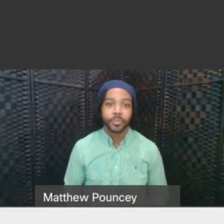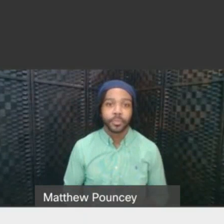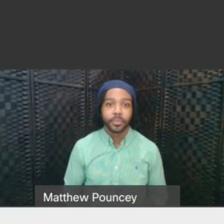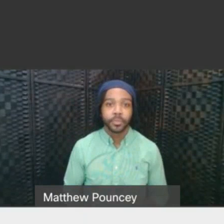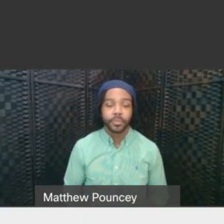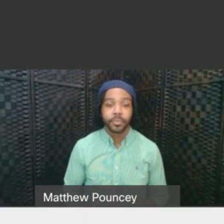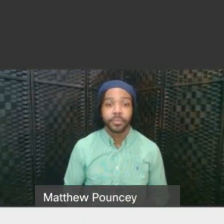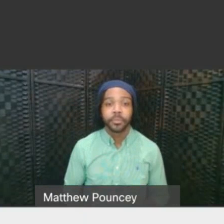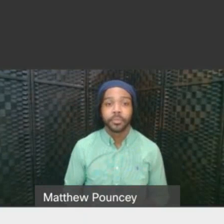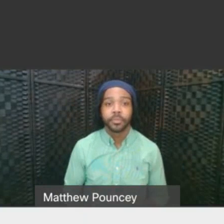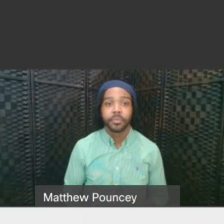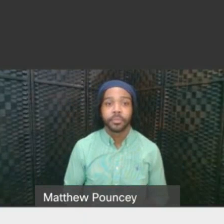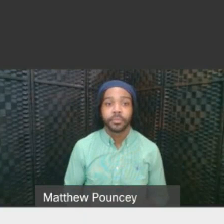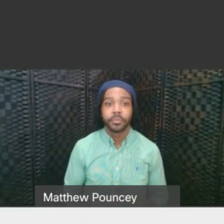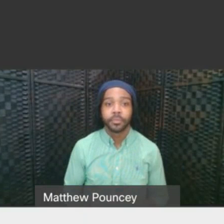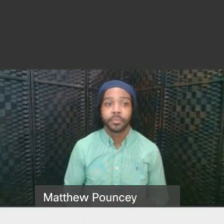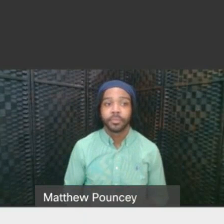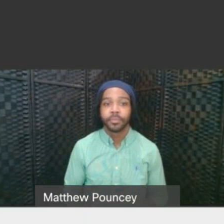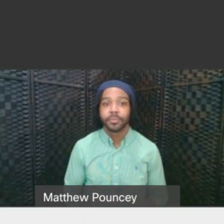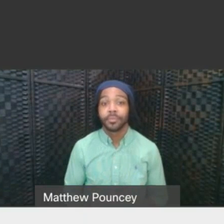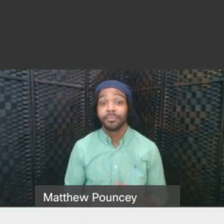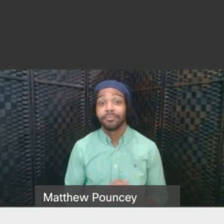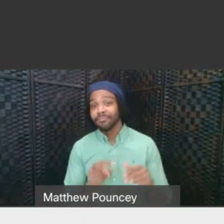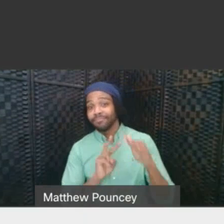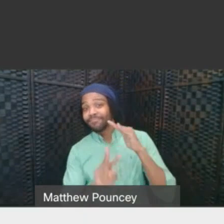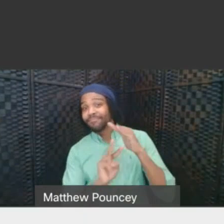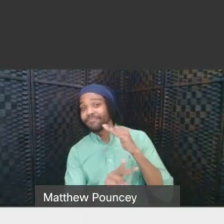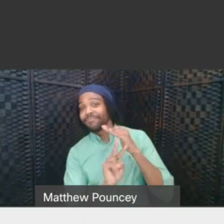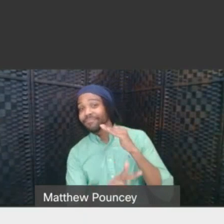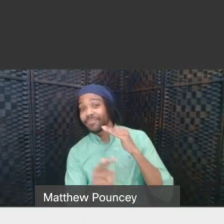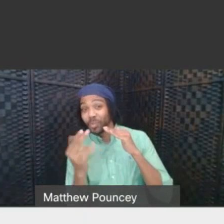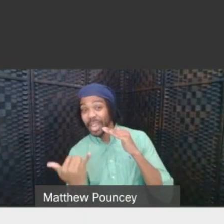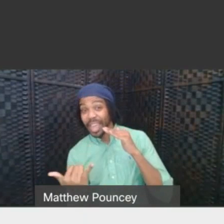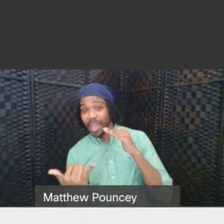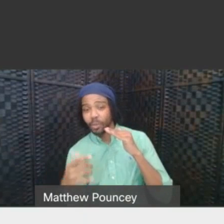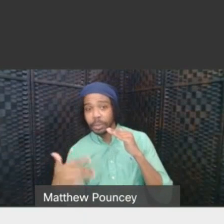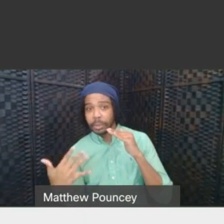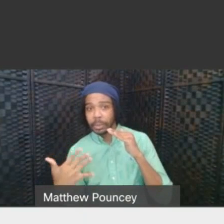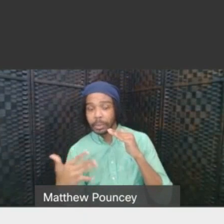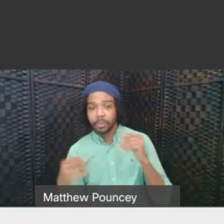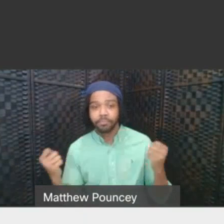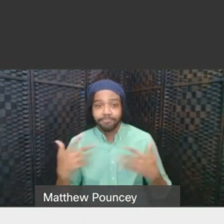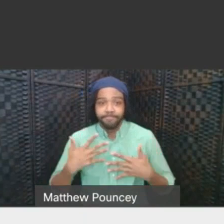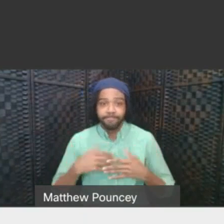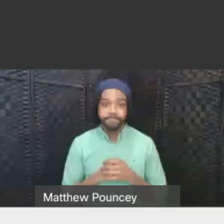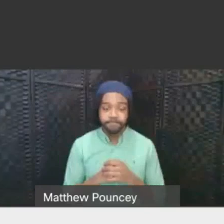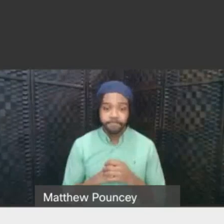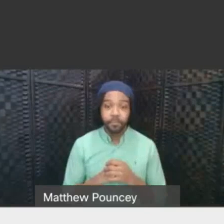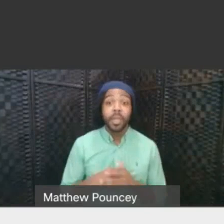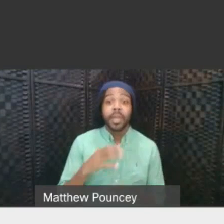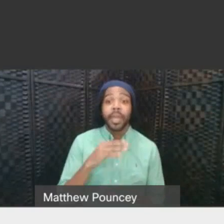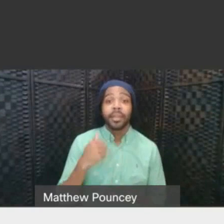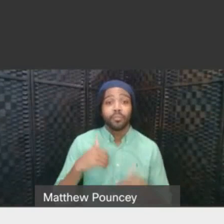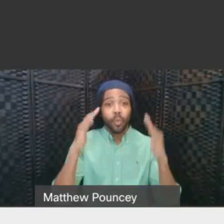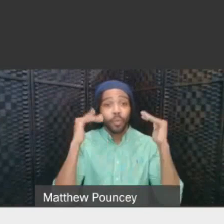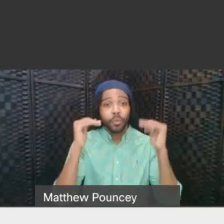The trajectory right now looks quite frightening. And so I hope that people